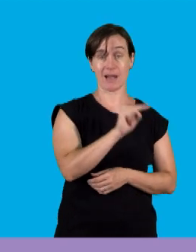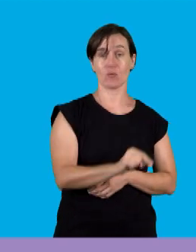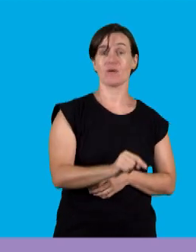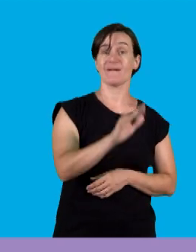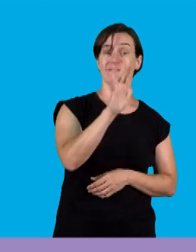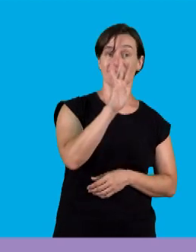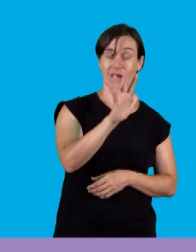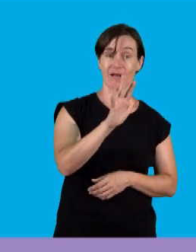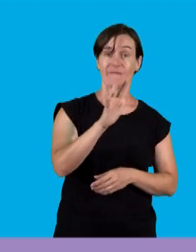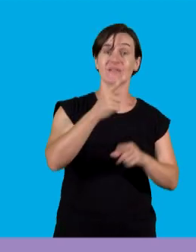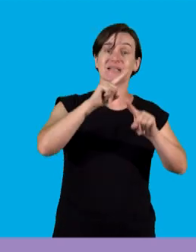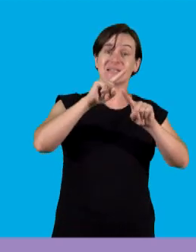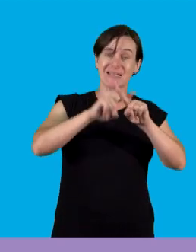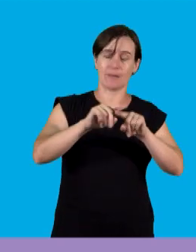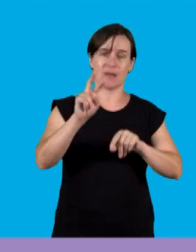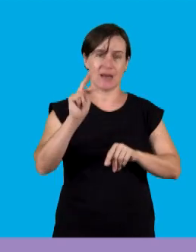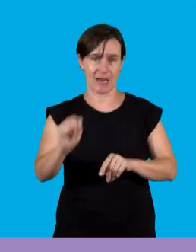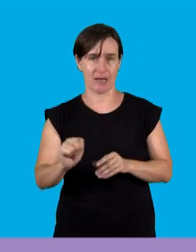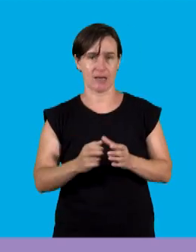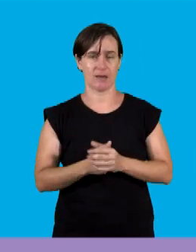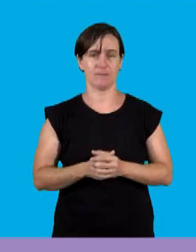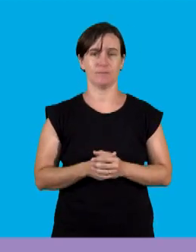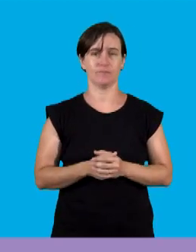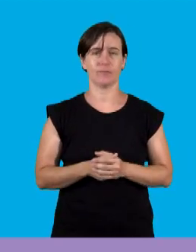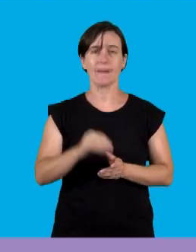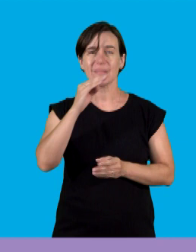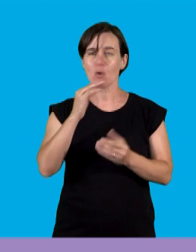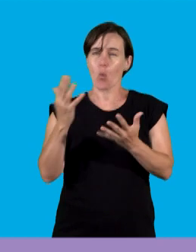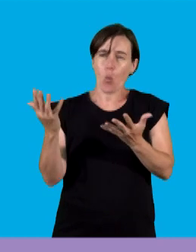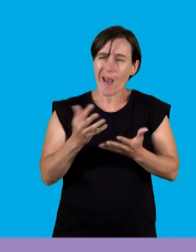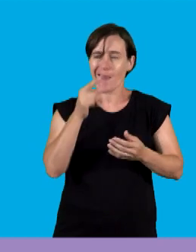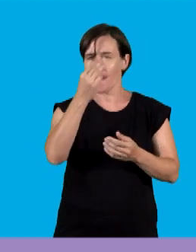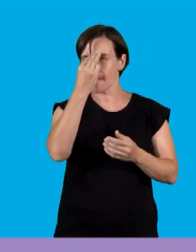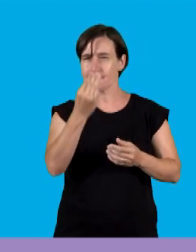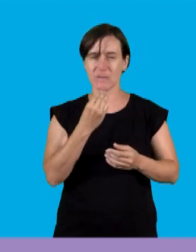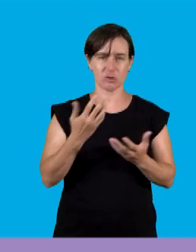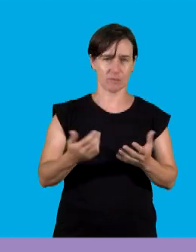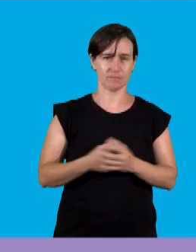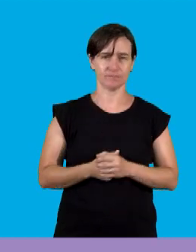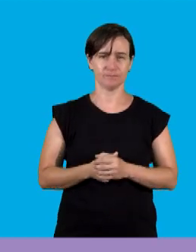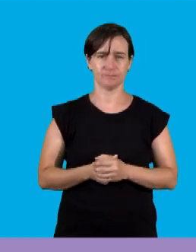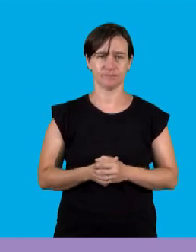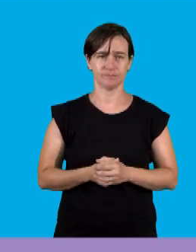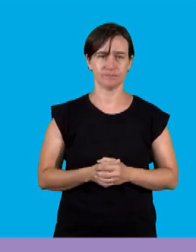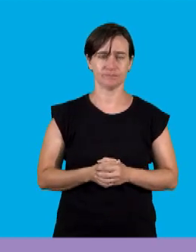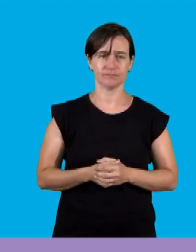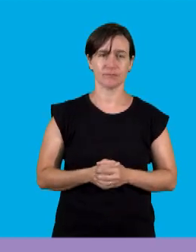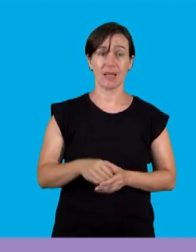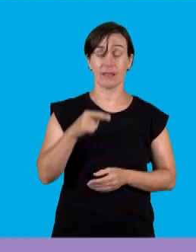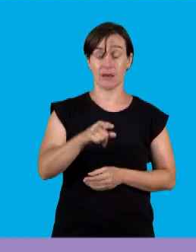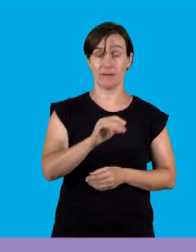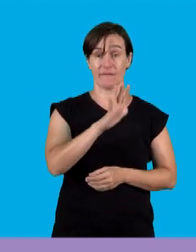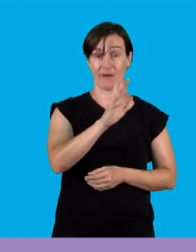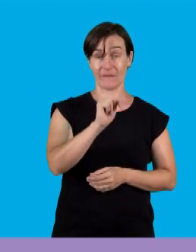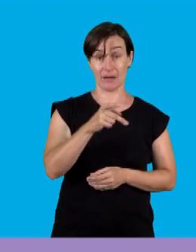will be multiplied by the position of that figure. So from here, we know that we are